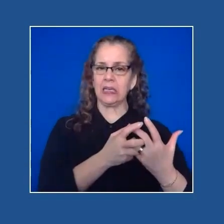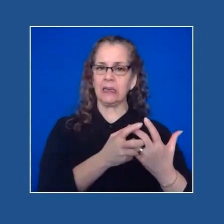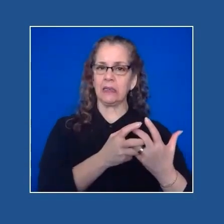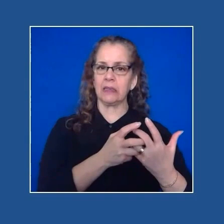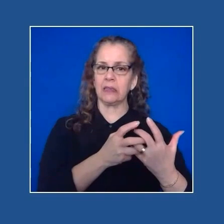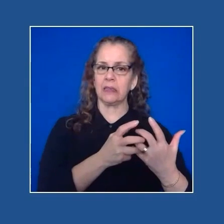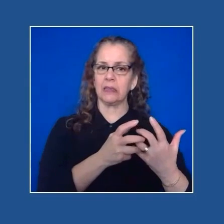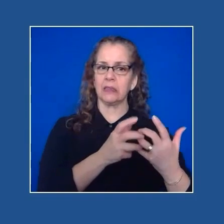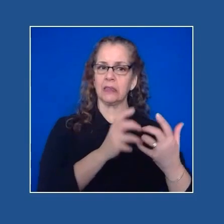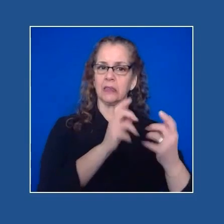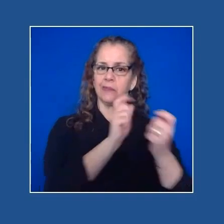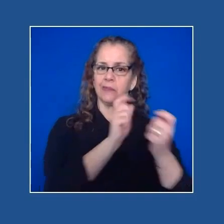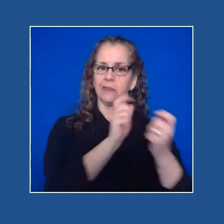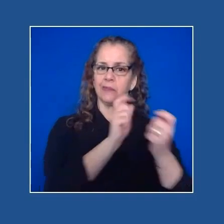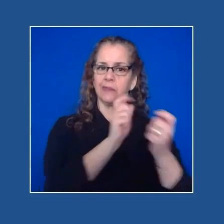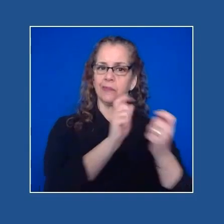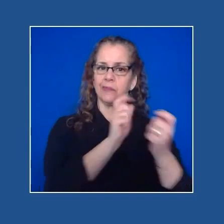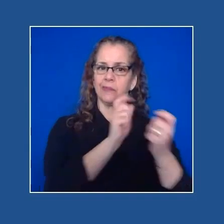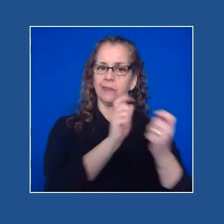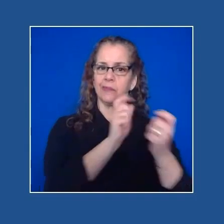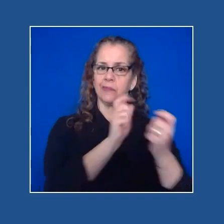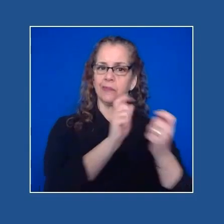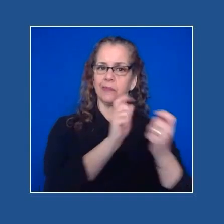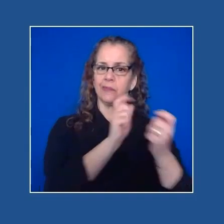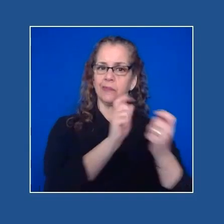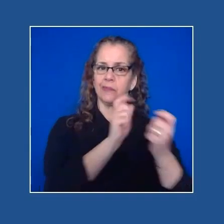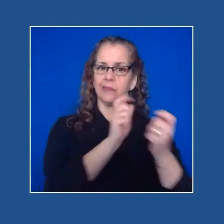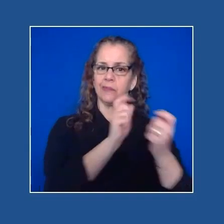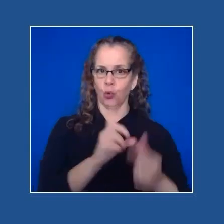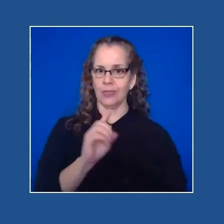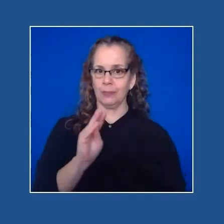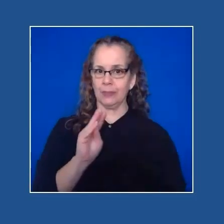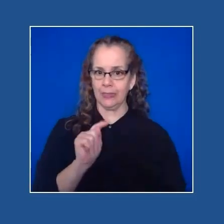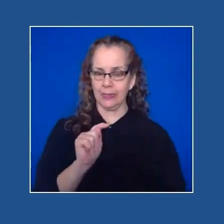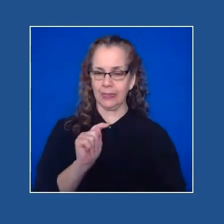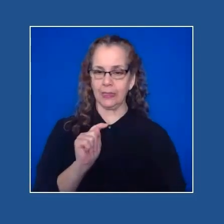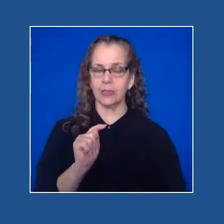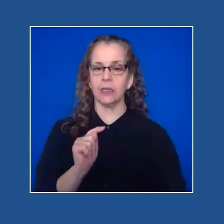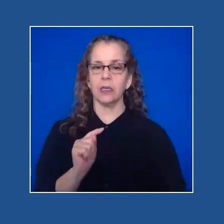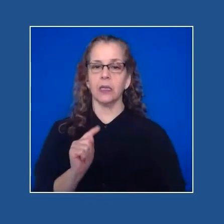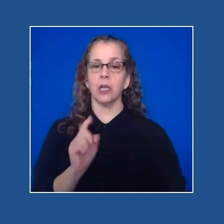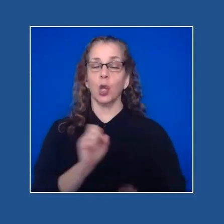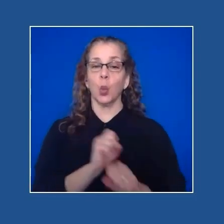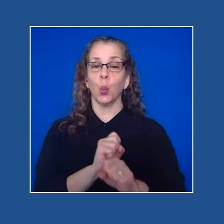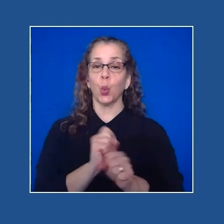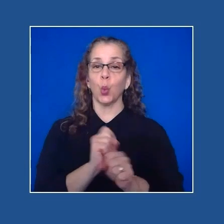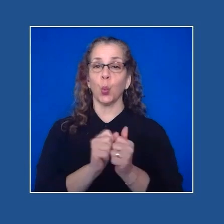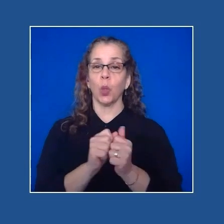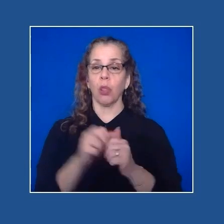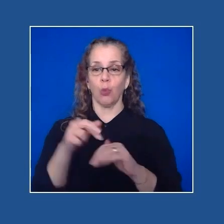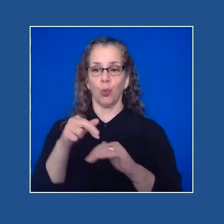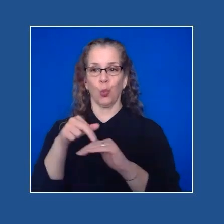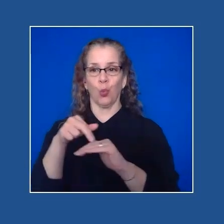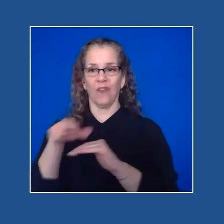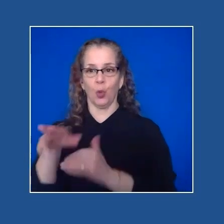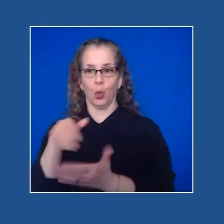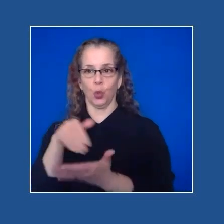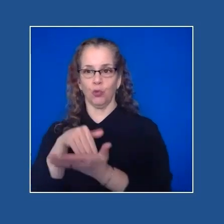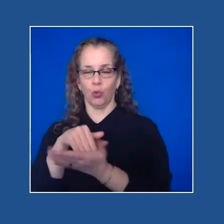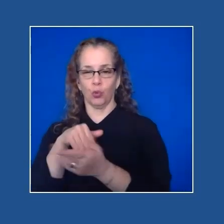about joining the standard DBT skills group. The way we worked with referring providers is that we said,